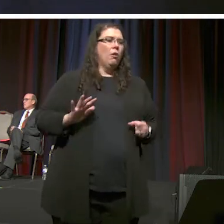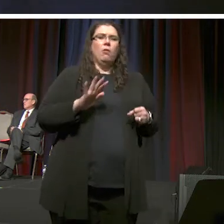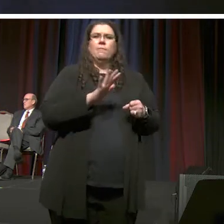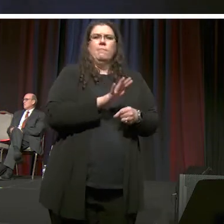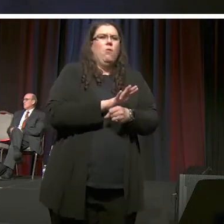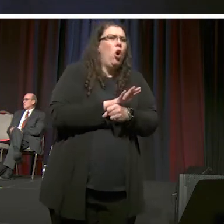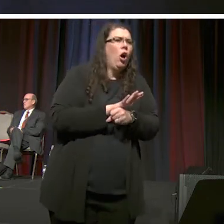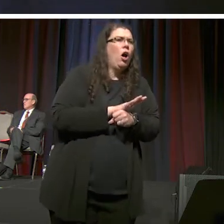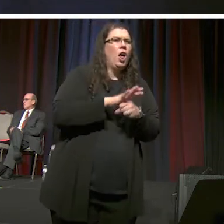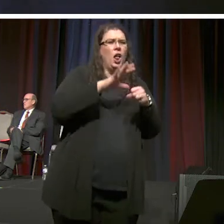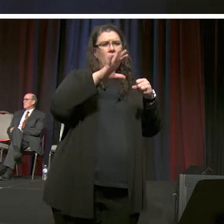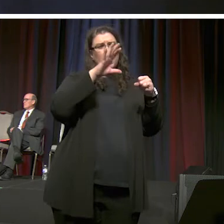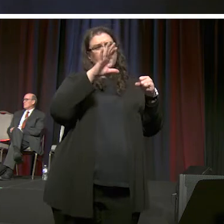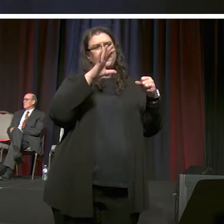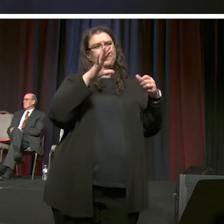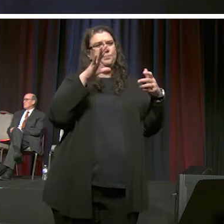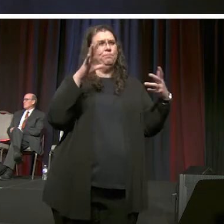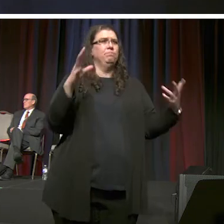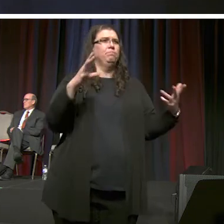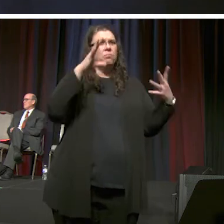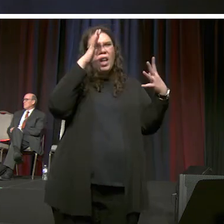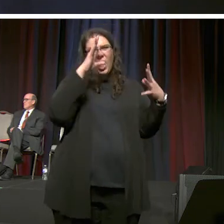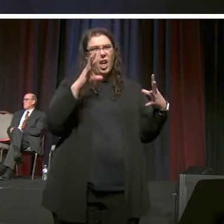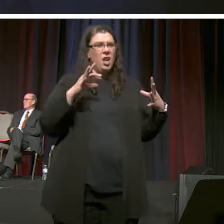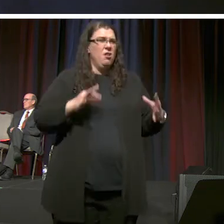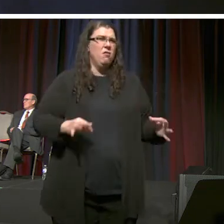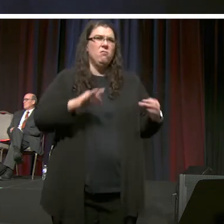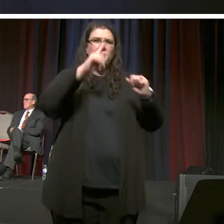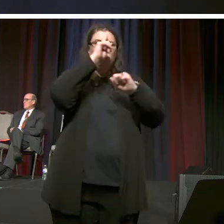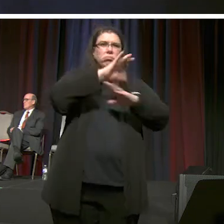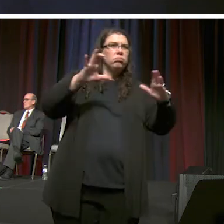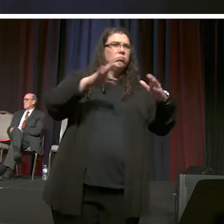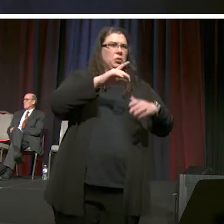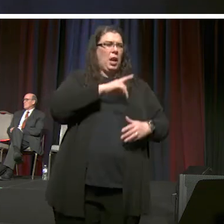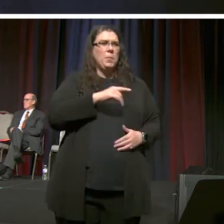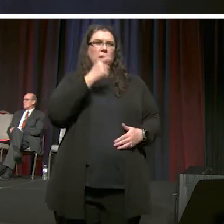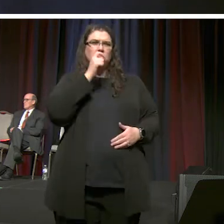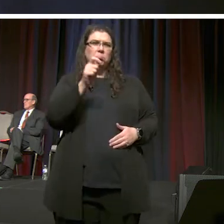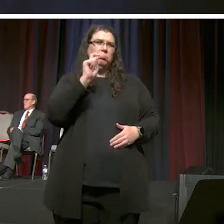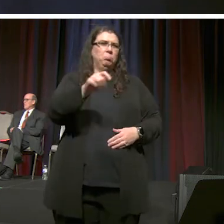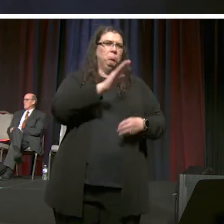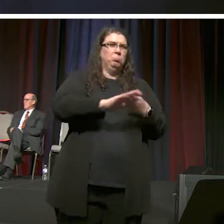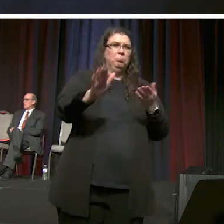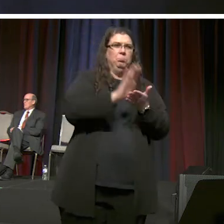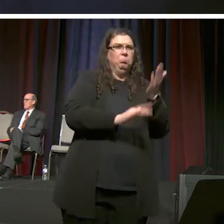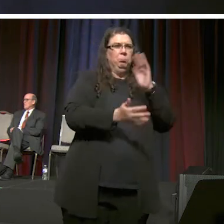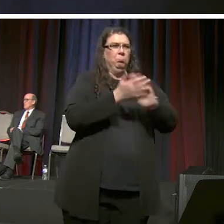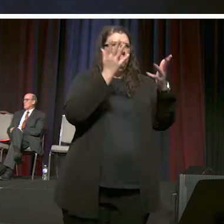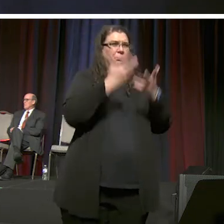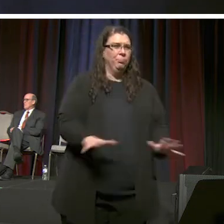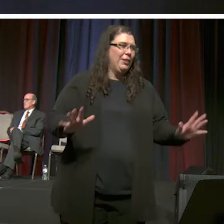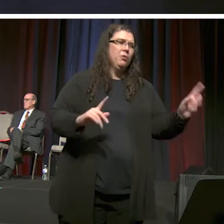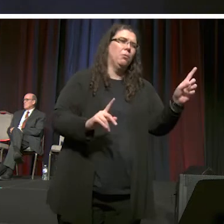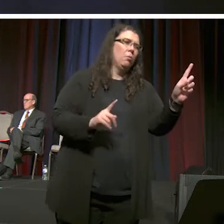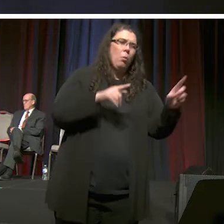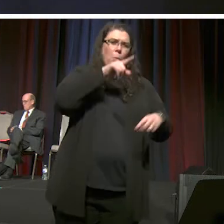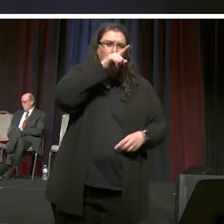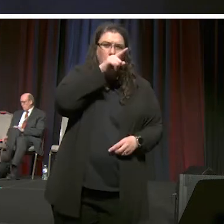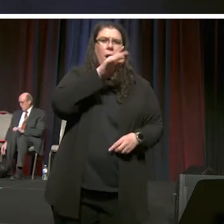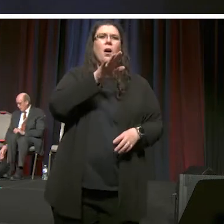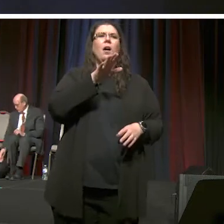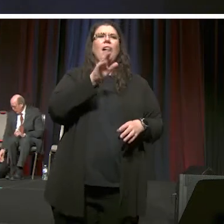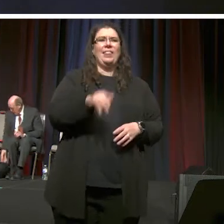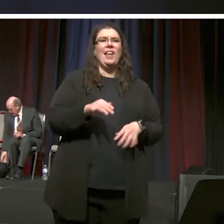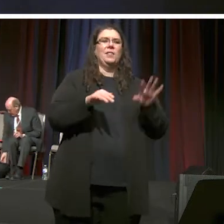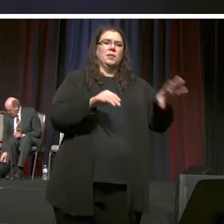full-fledged view or vision of a denomination, but rather this would be the starting point that would differentiate them from